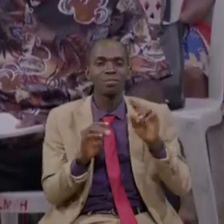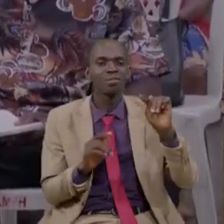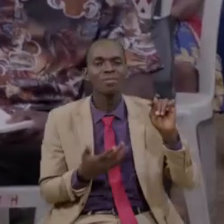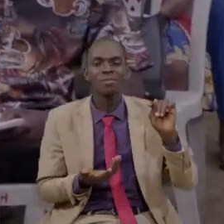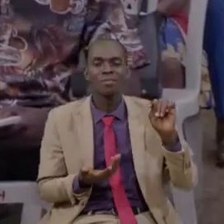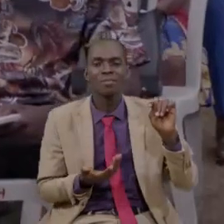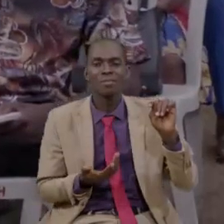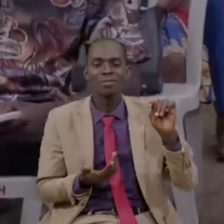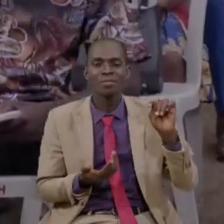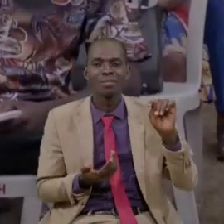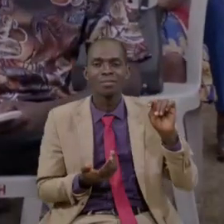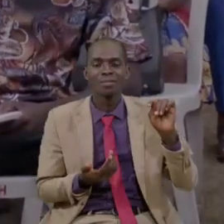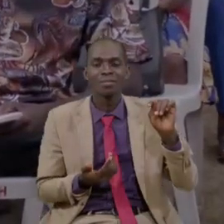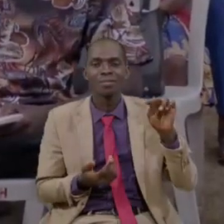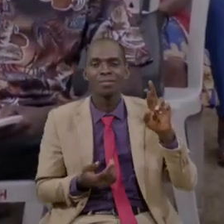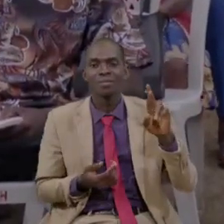R.